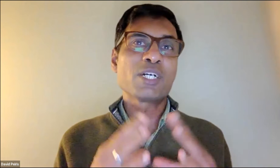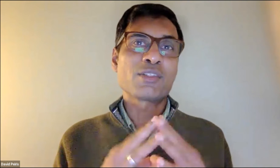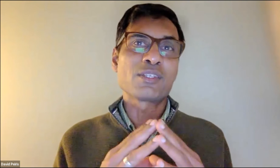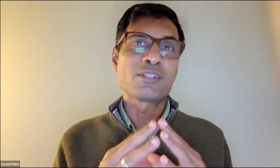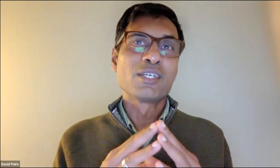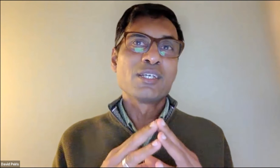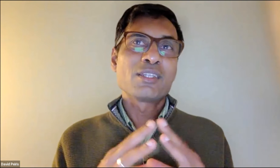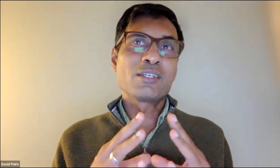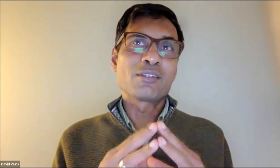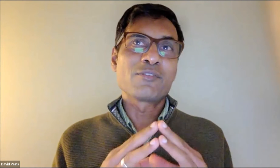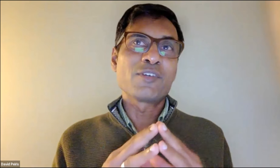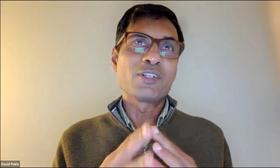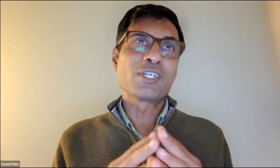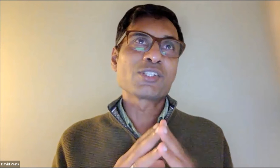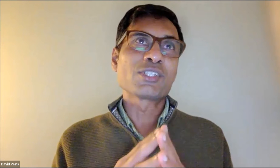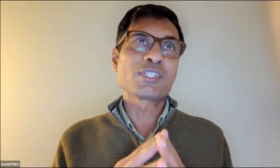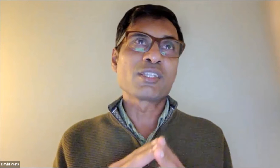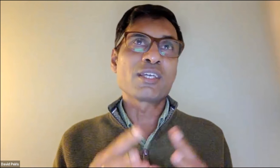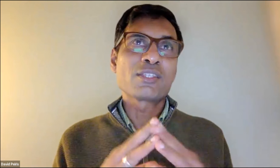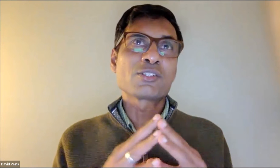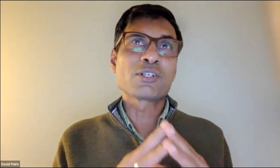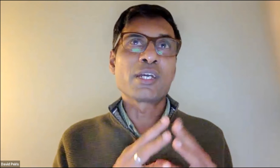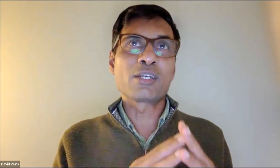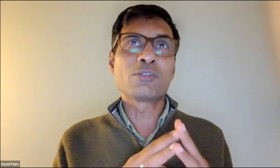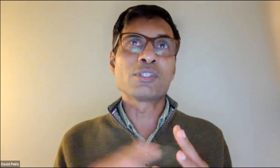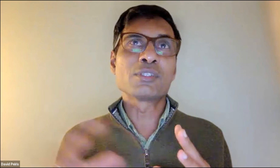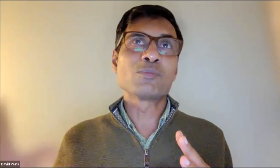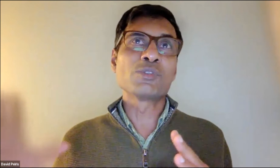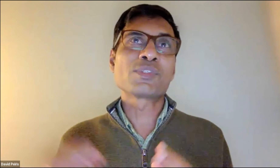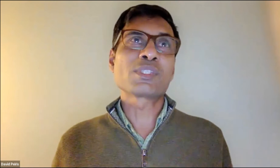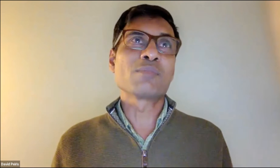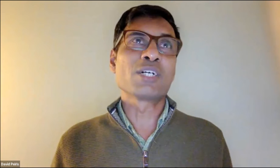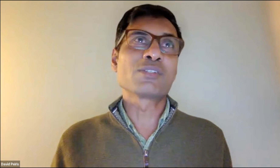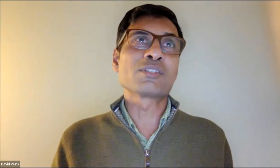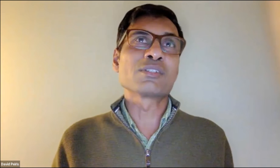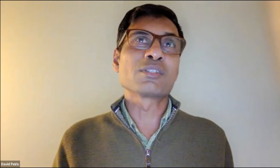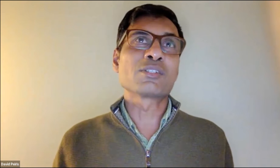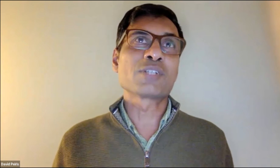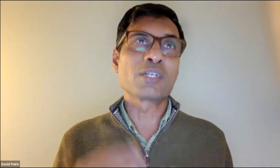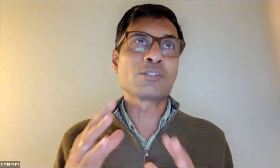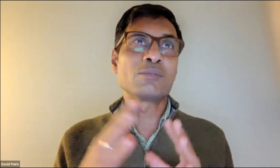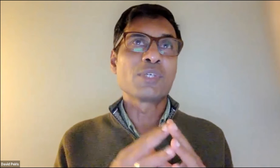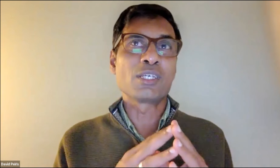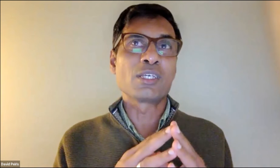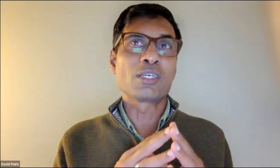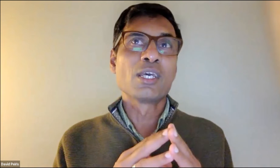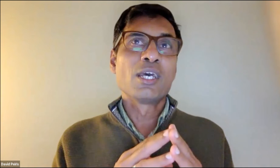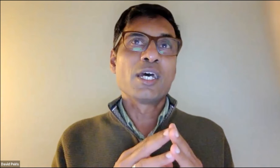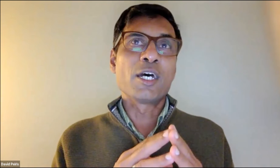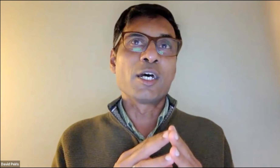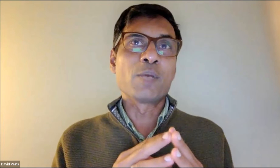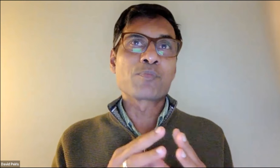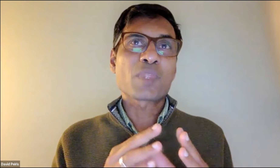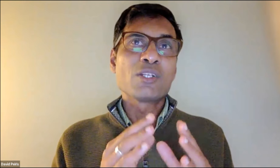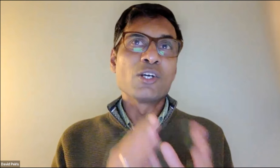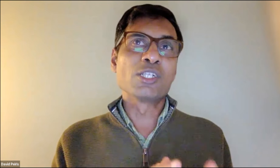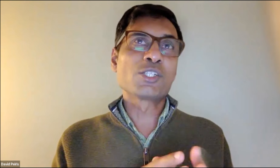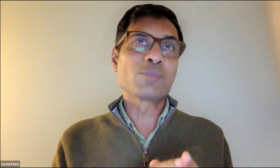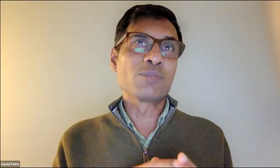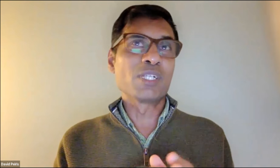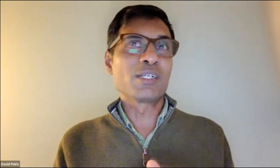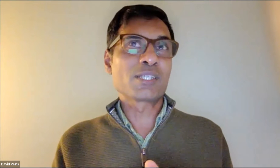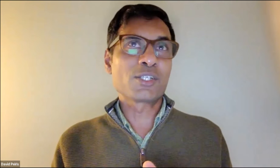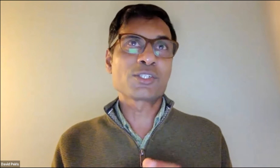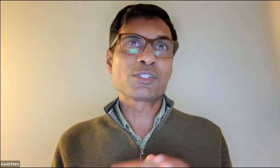heard about the foundation to that, the triangle that moves the mountain. The triangle being